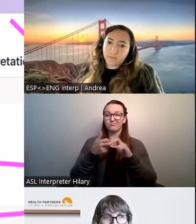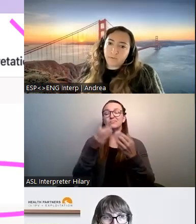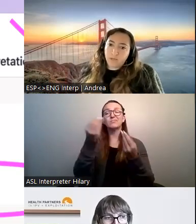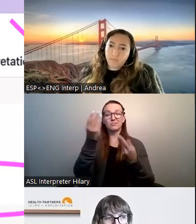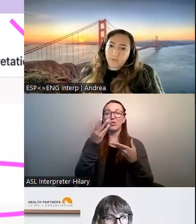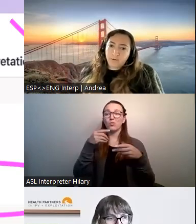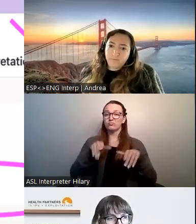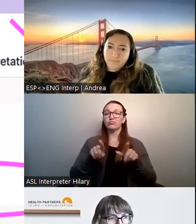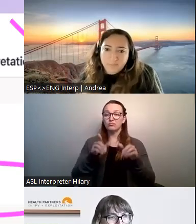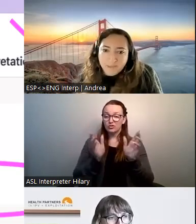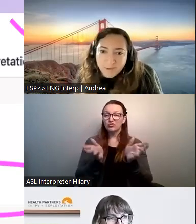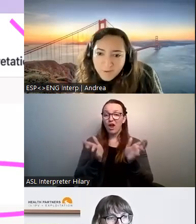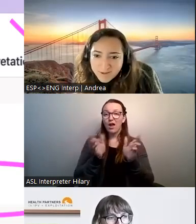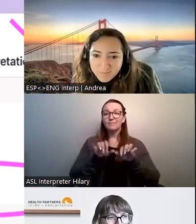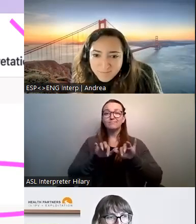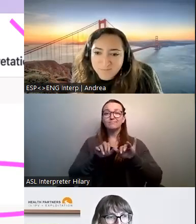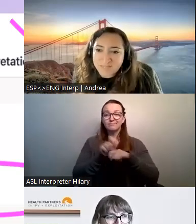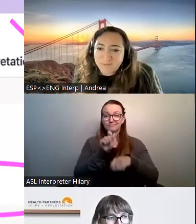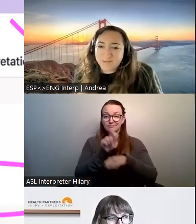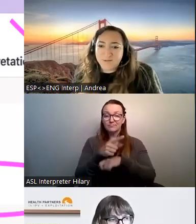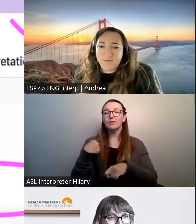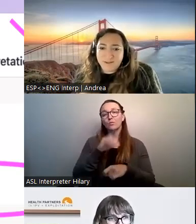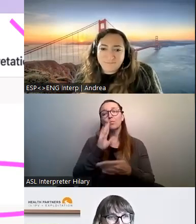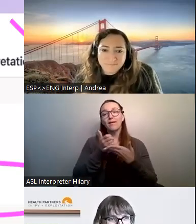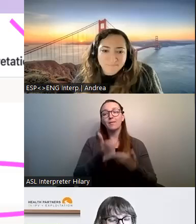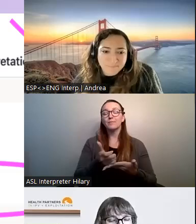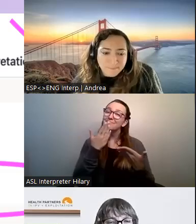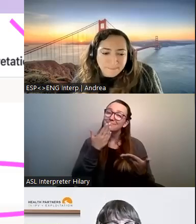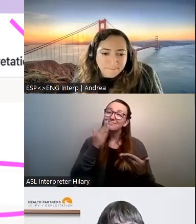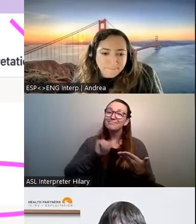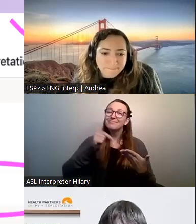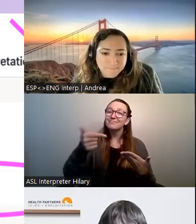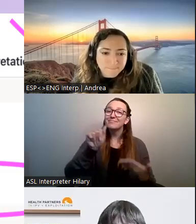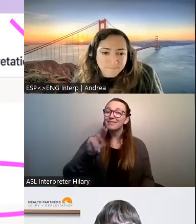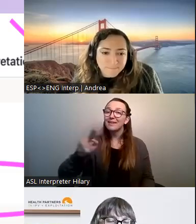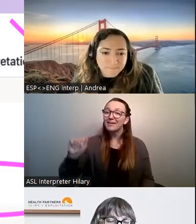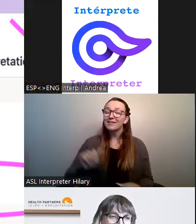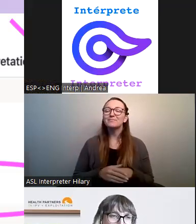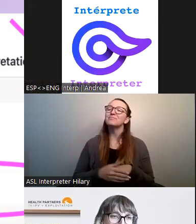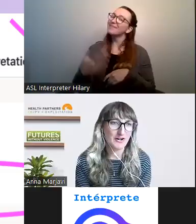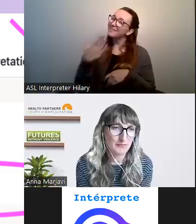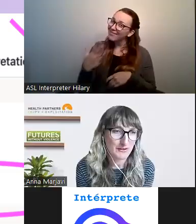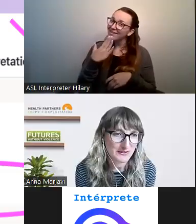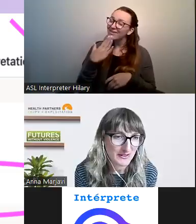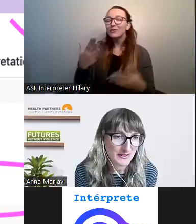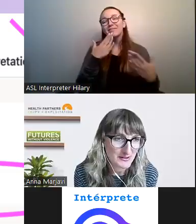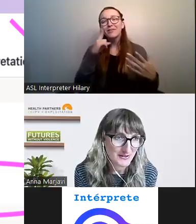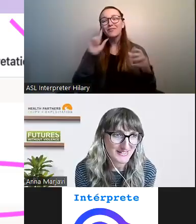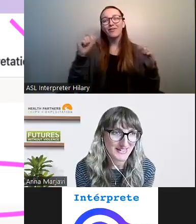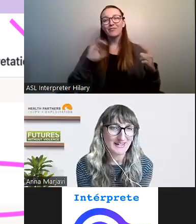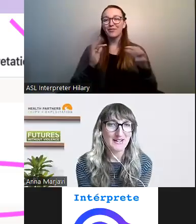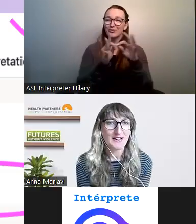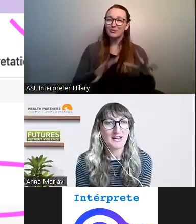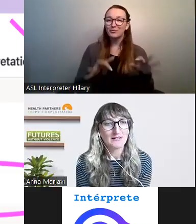one of us will help you. Thank you, and pass it back to you, Ana. Thank you. And thank you to our interpreters and our